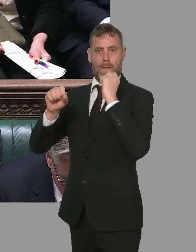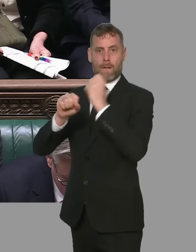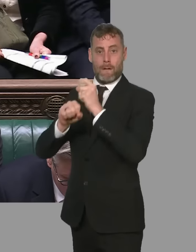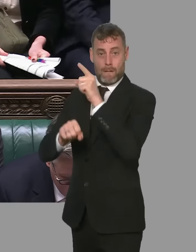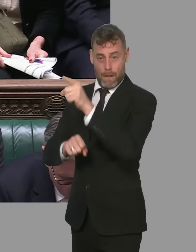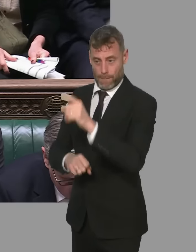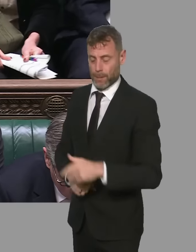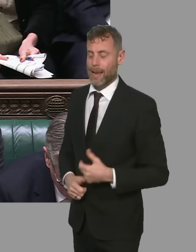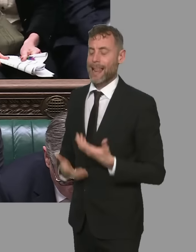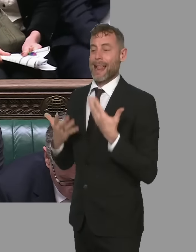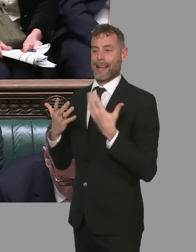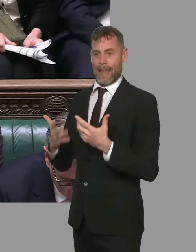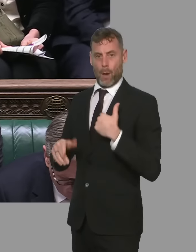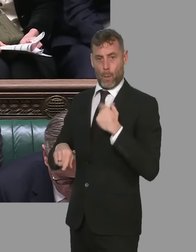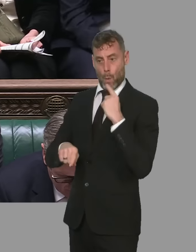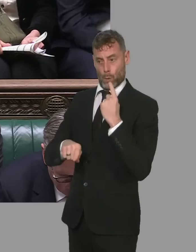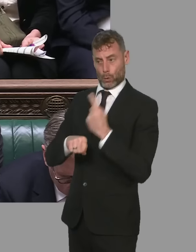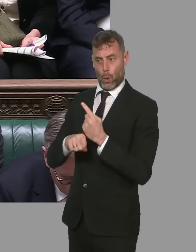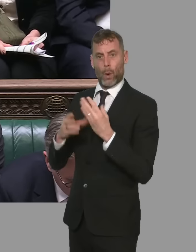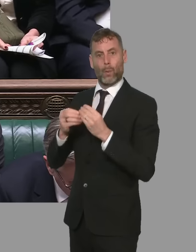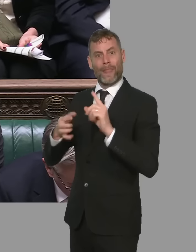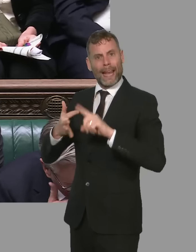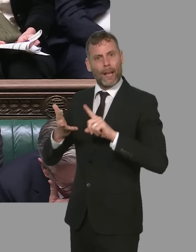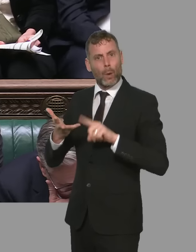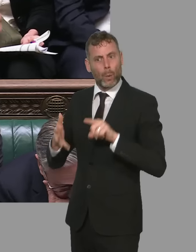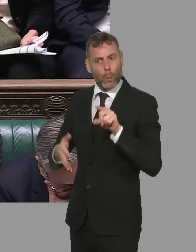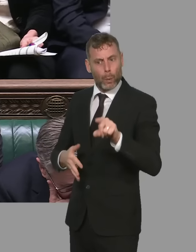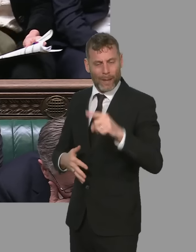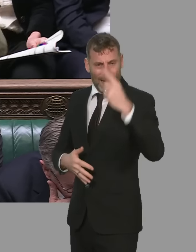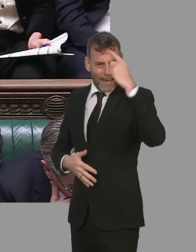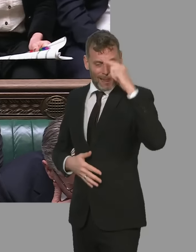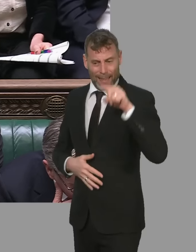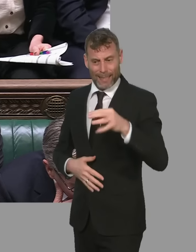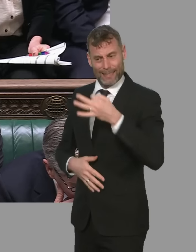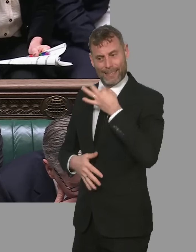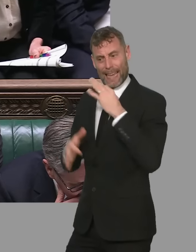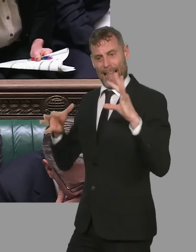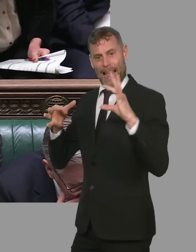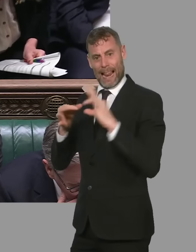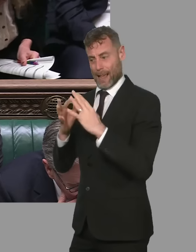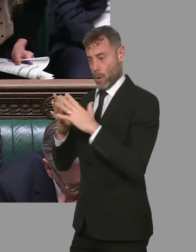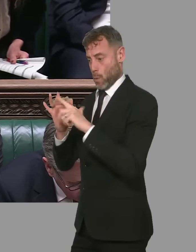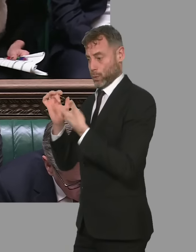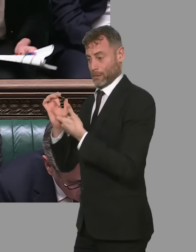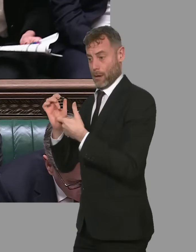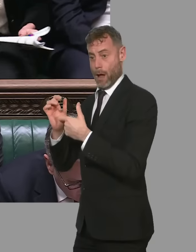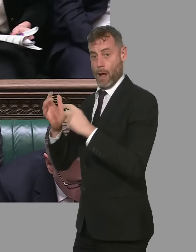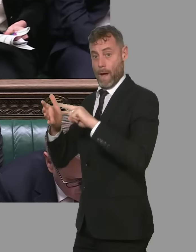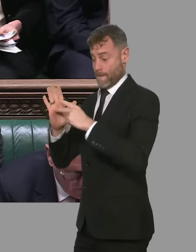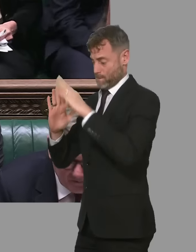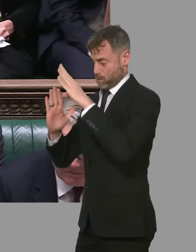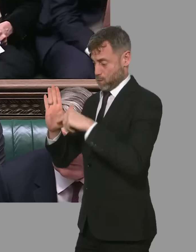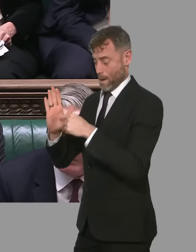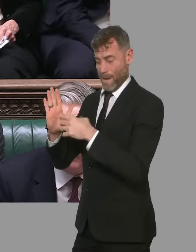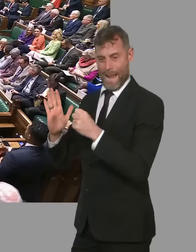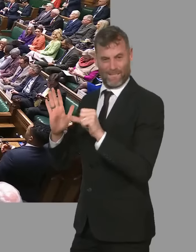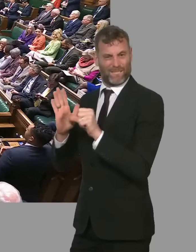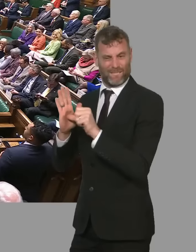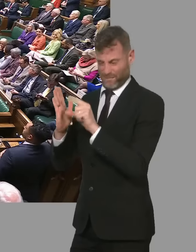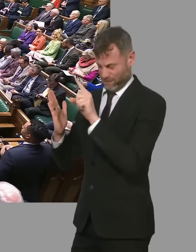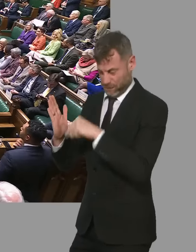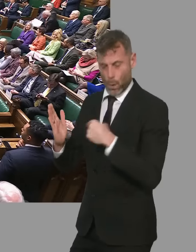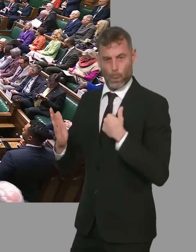of the Windsor framework. The SPS agreement, as I said a moment ago, widely welcome across Northern Ireland, is a really good example of that.